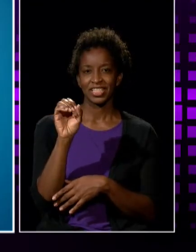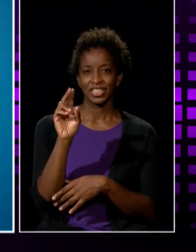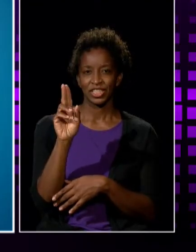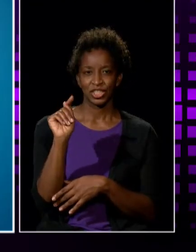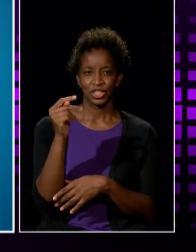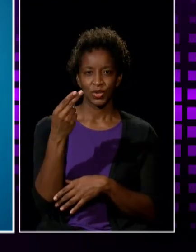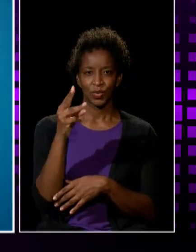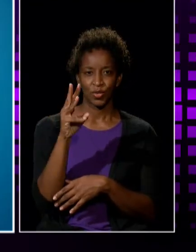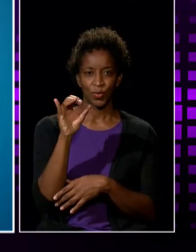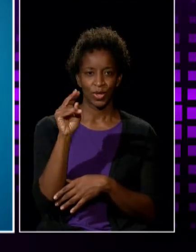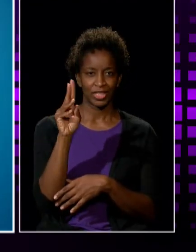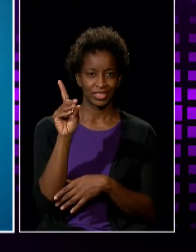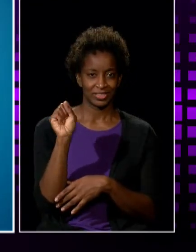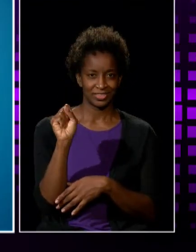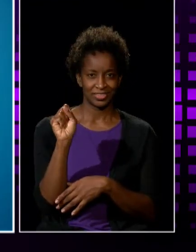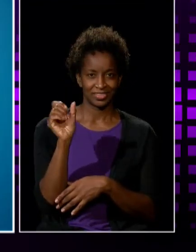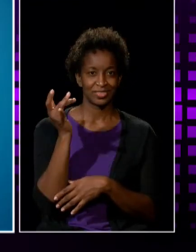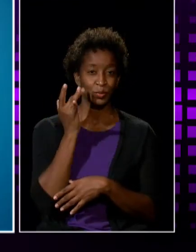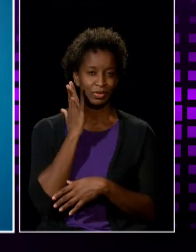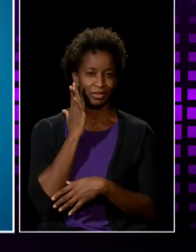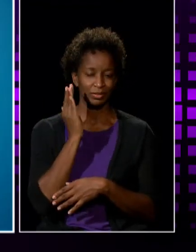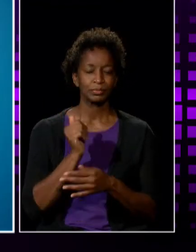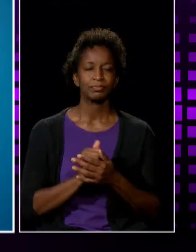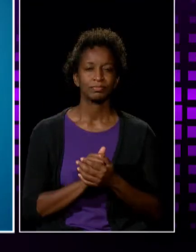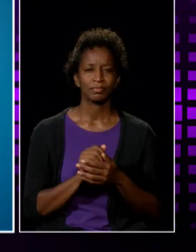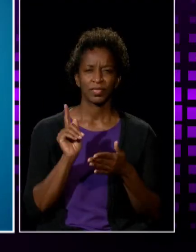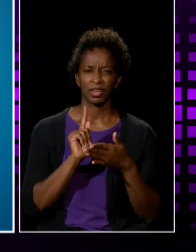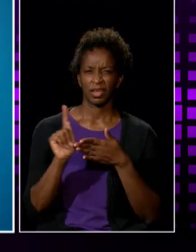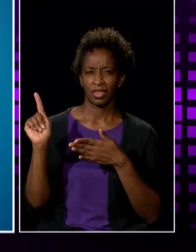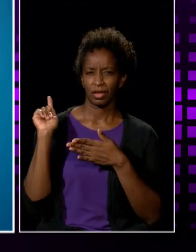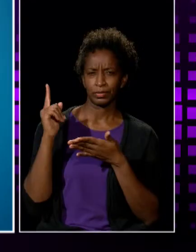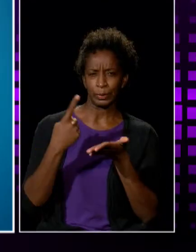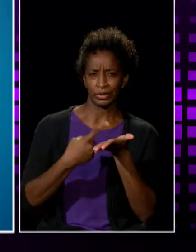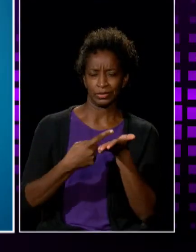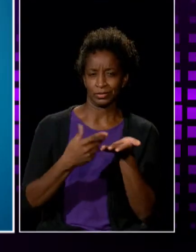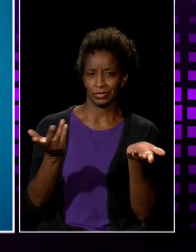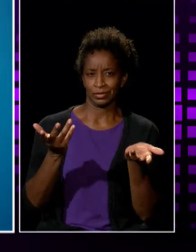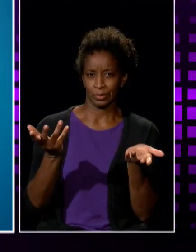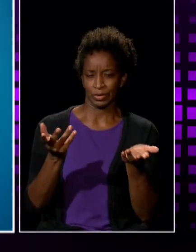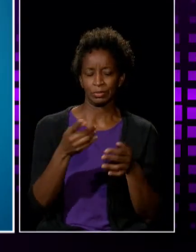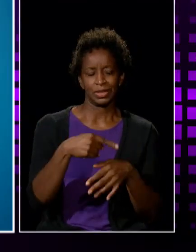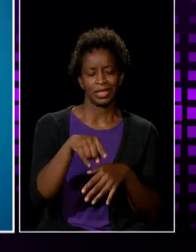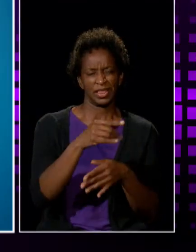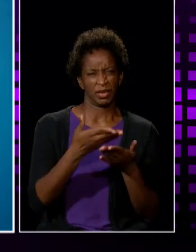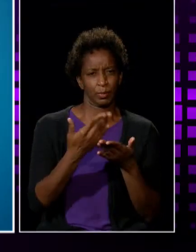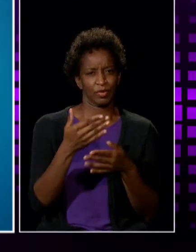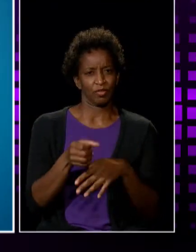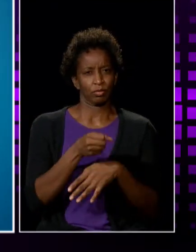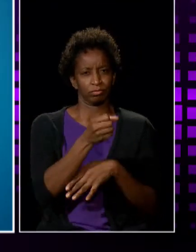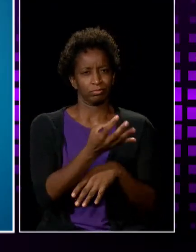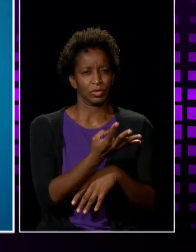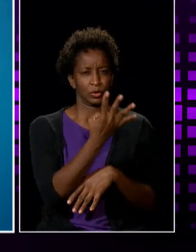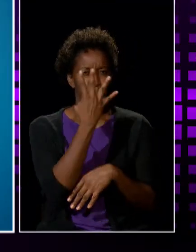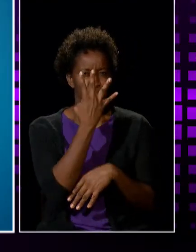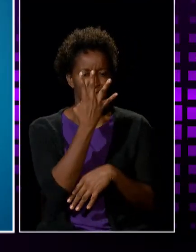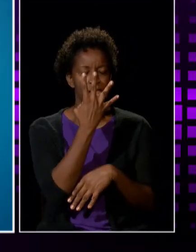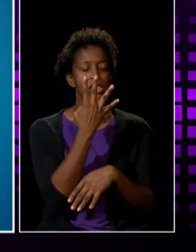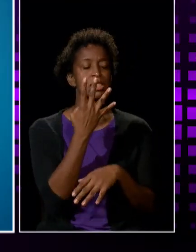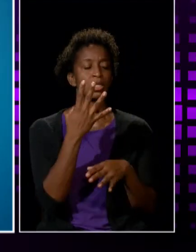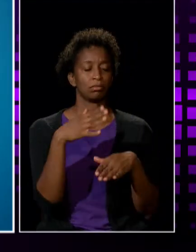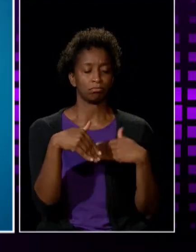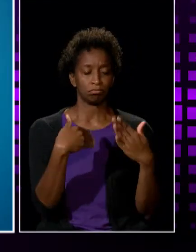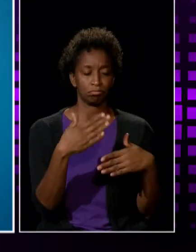about returning to society and the reintegration of ex-offenders. And we had a magnificent panel last